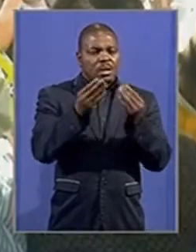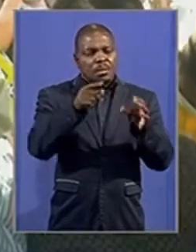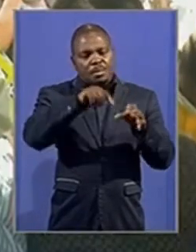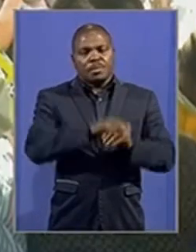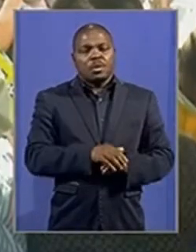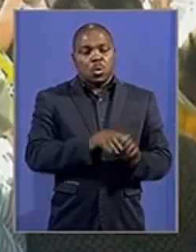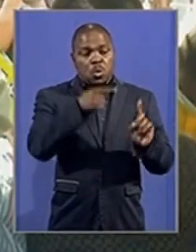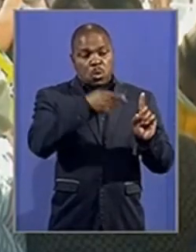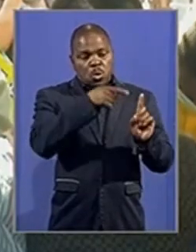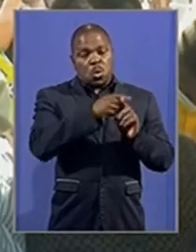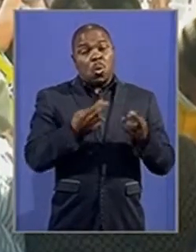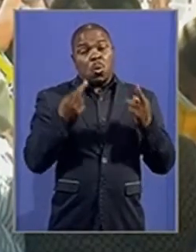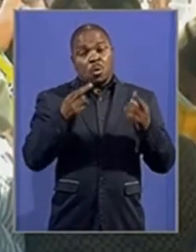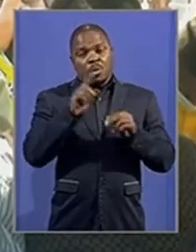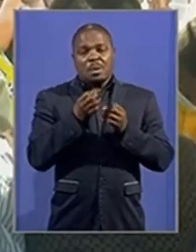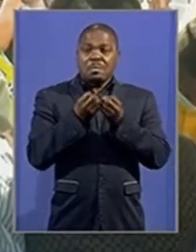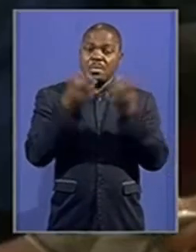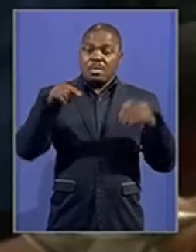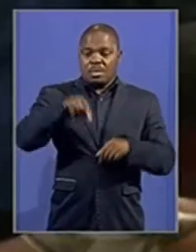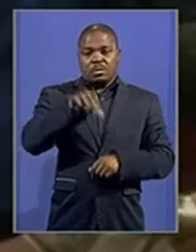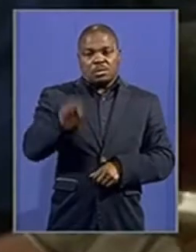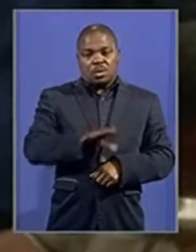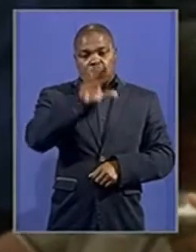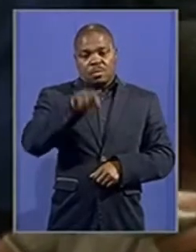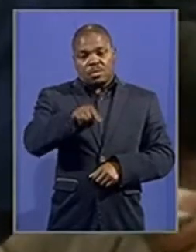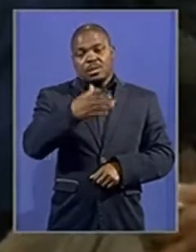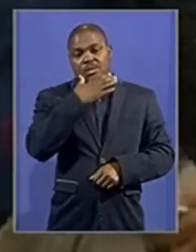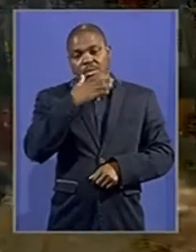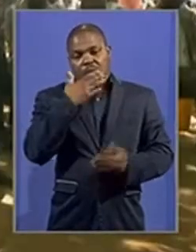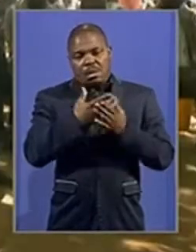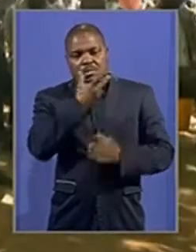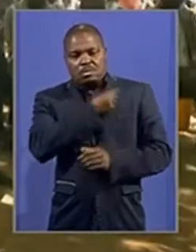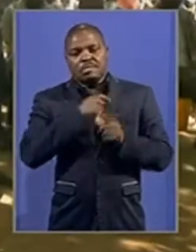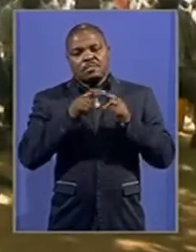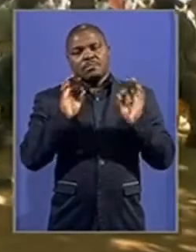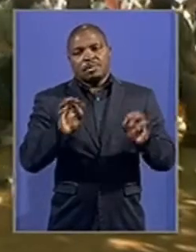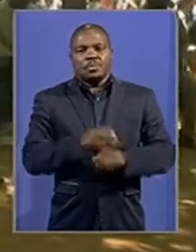Mabuse o na le tsholofelo ya gore bontsi mo nageng ka Sedimonthole ba tla bo ba entilwe.